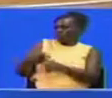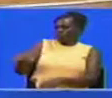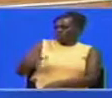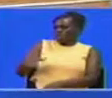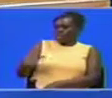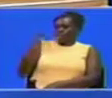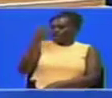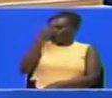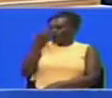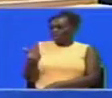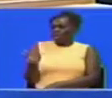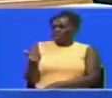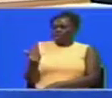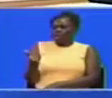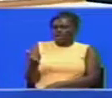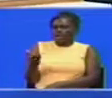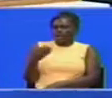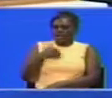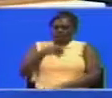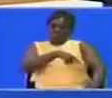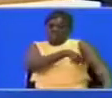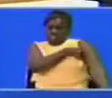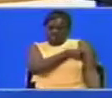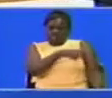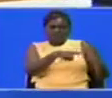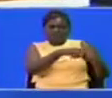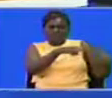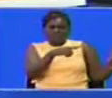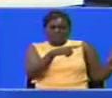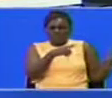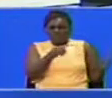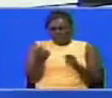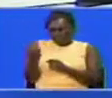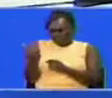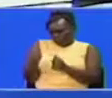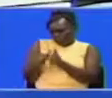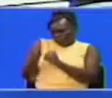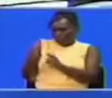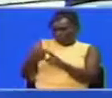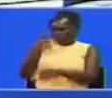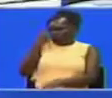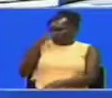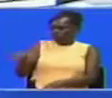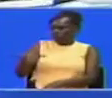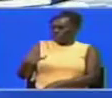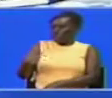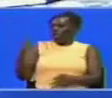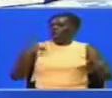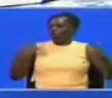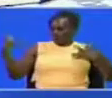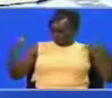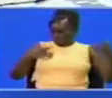Deputy President was. As a matter of fact, there's a chief who was killed just meters away from where the Deputy President was. And there is